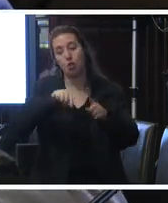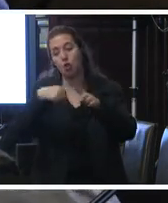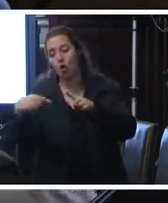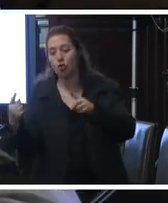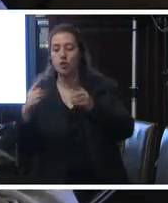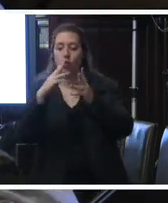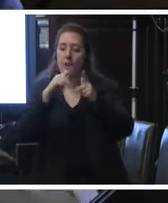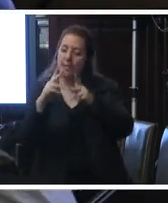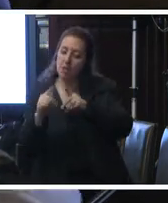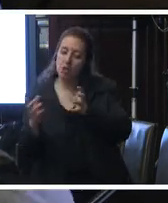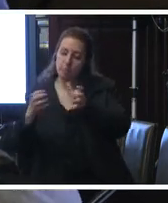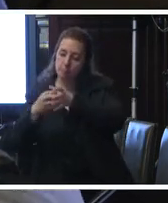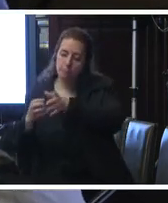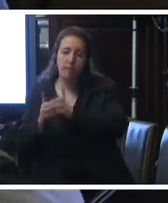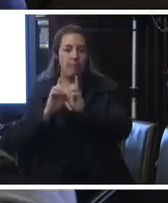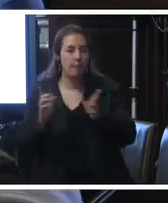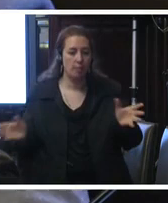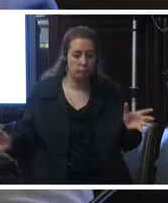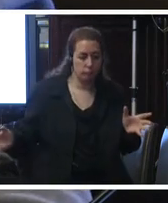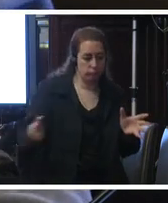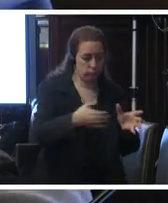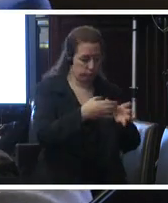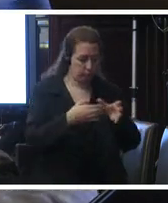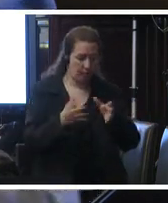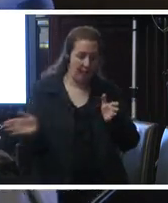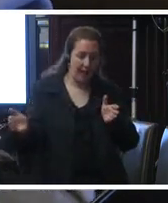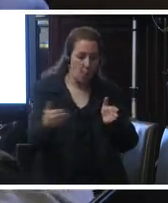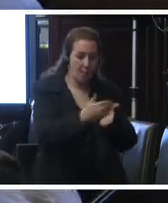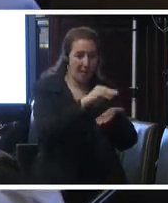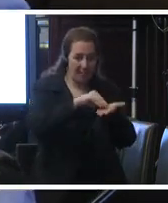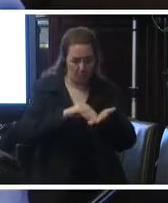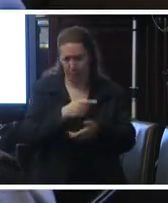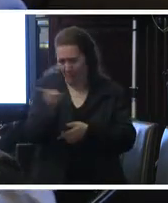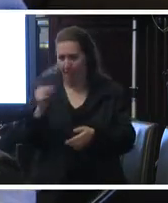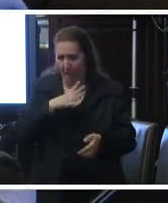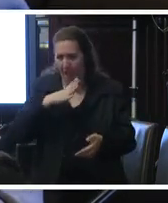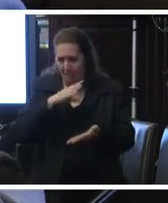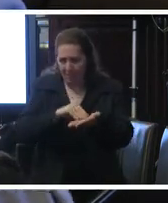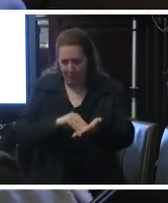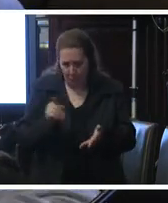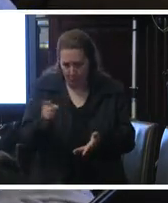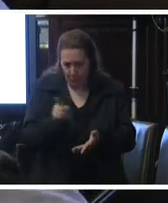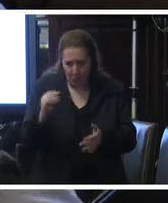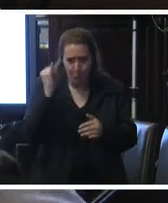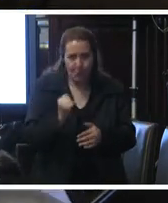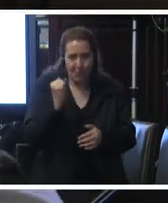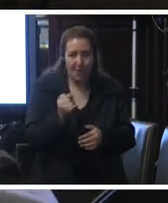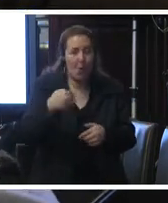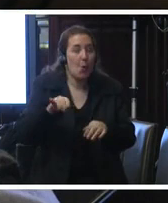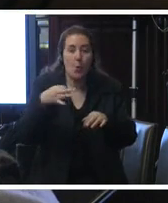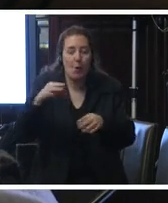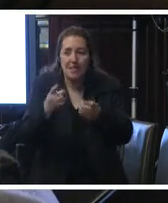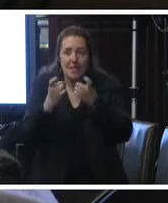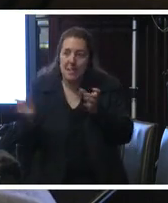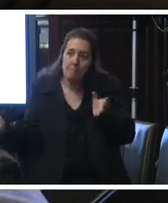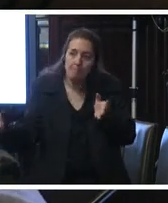pool the data which you have, because you have. You just have to put them together and that you should